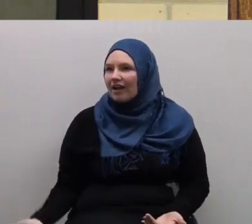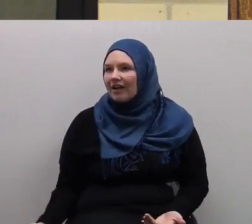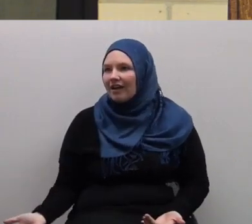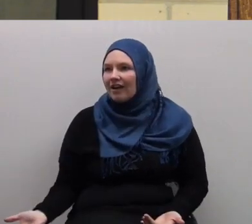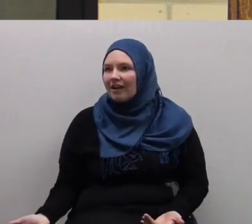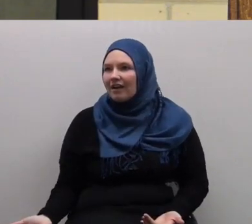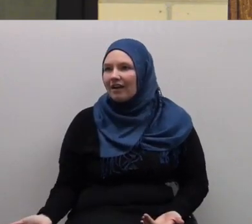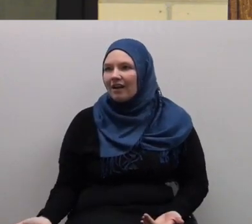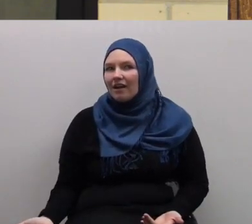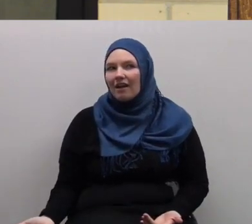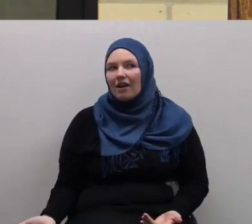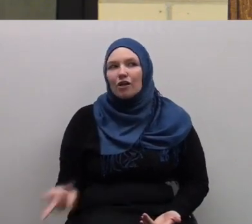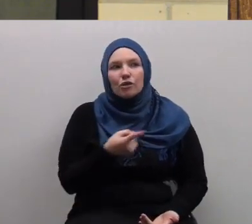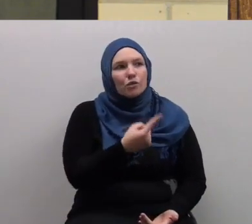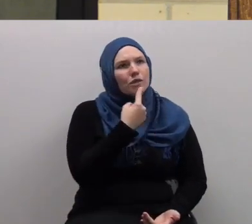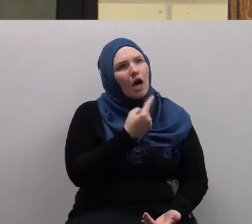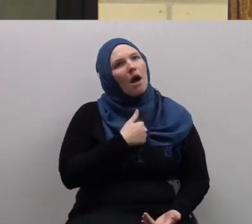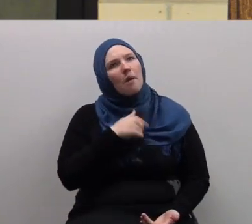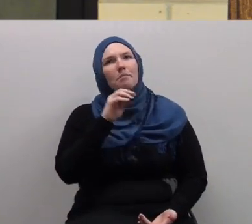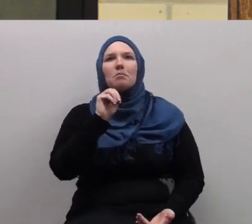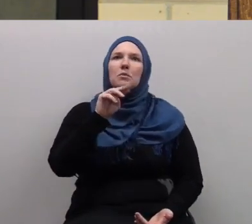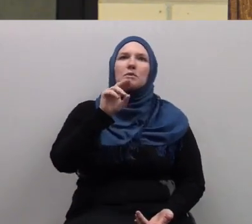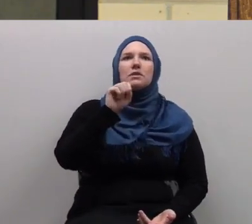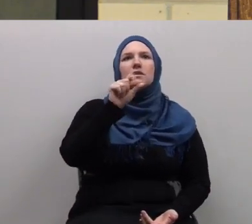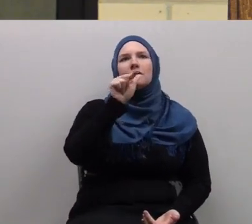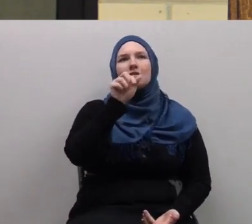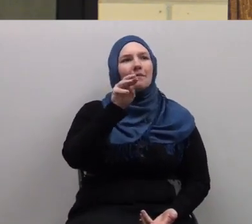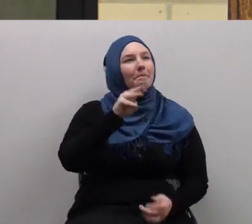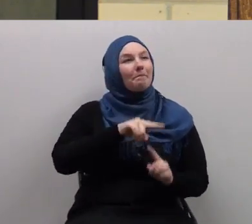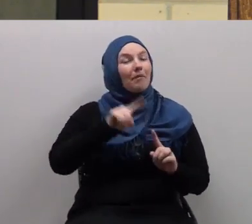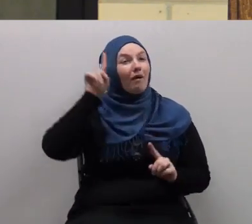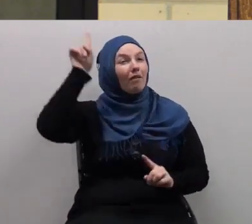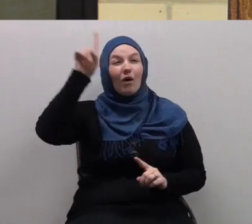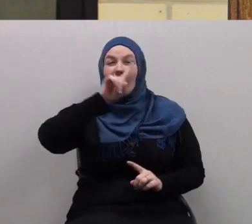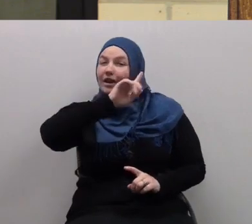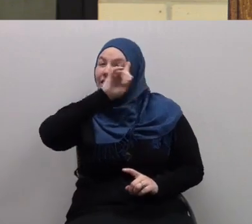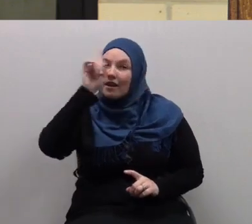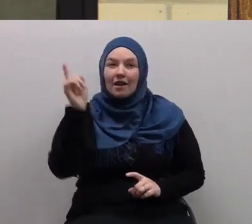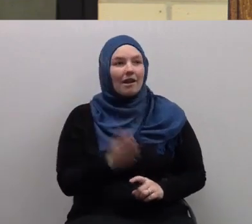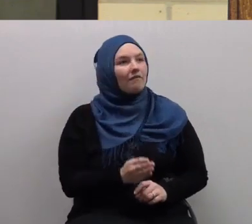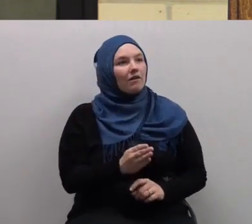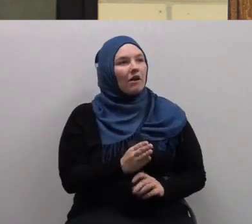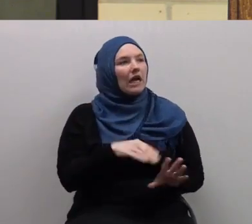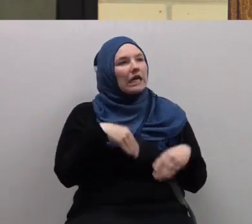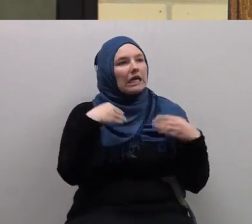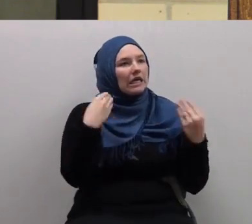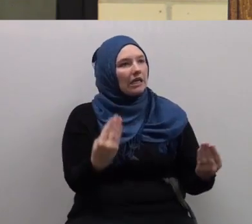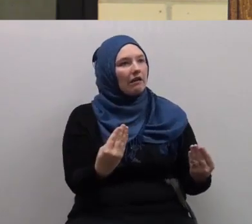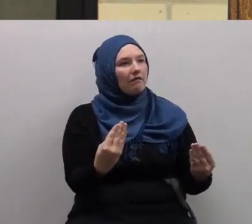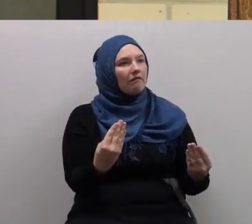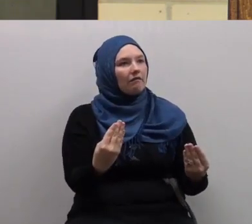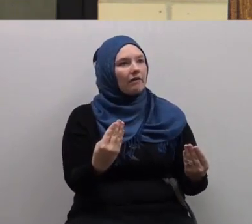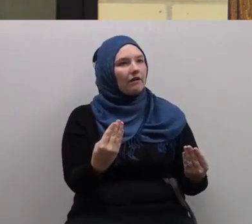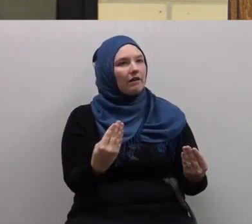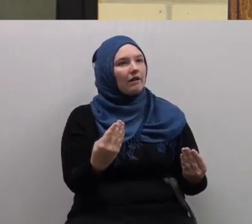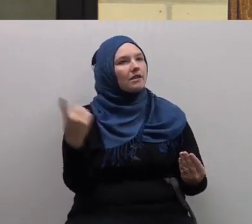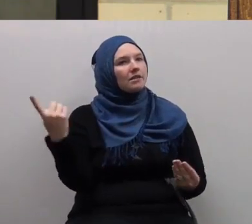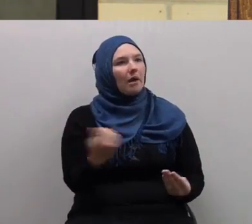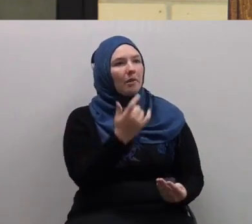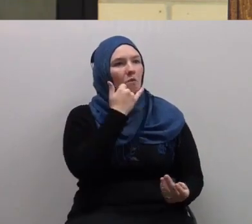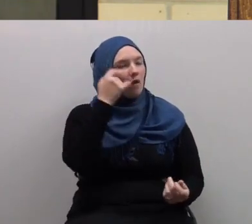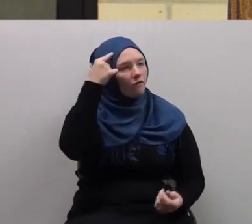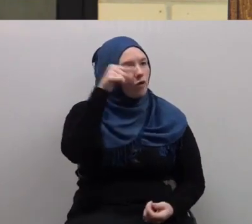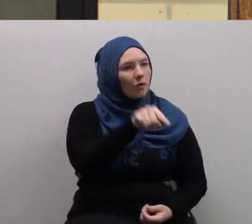to believe in. Allah never wrongs any human being. People wrong